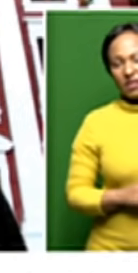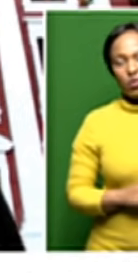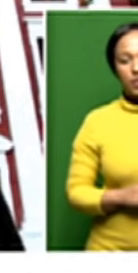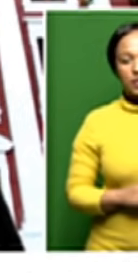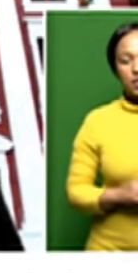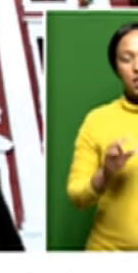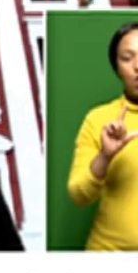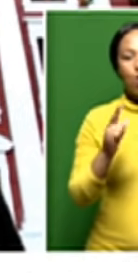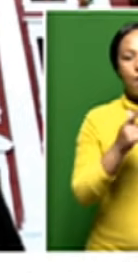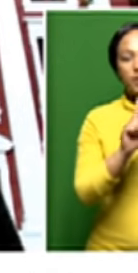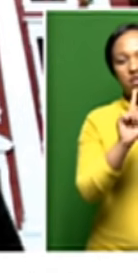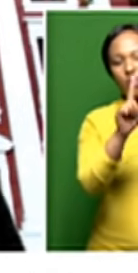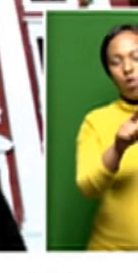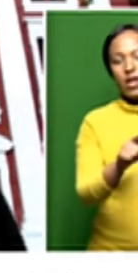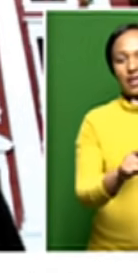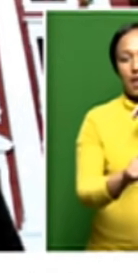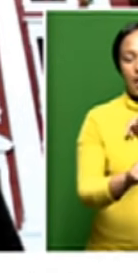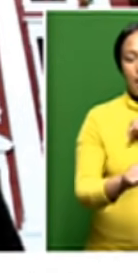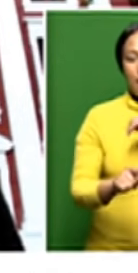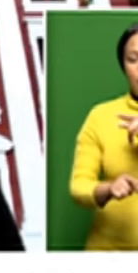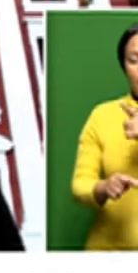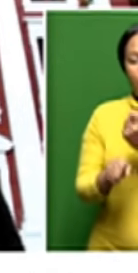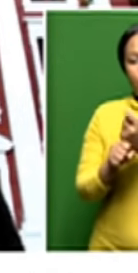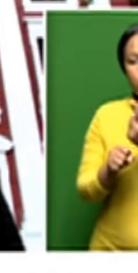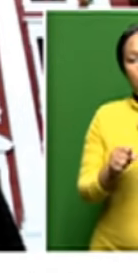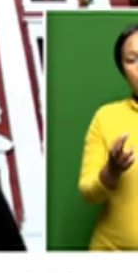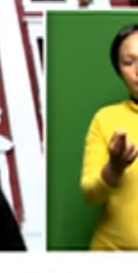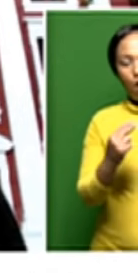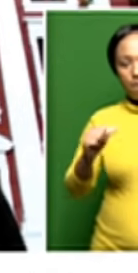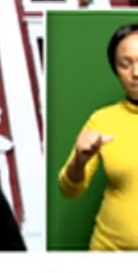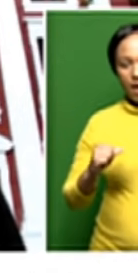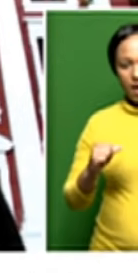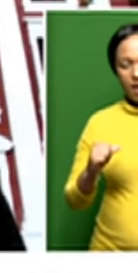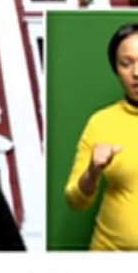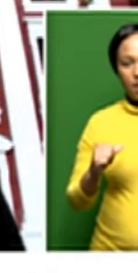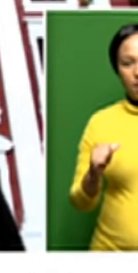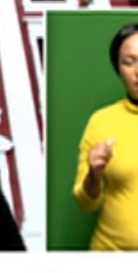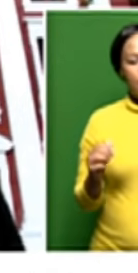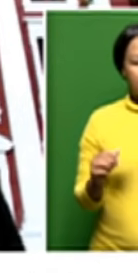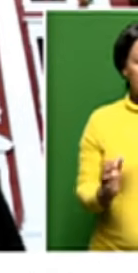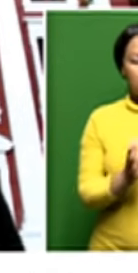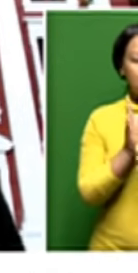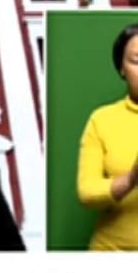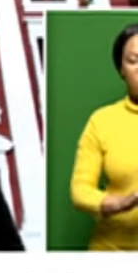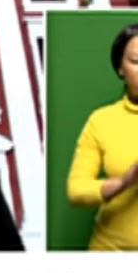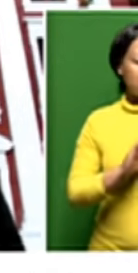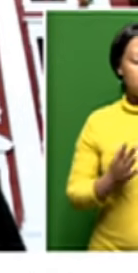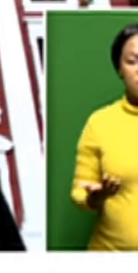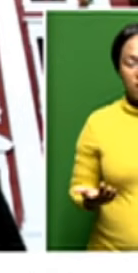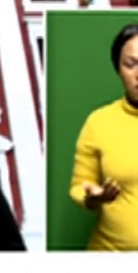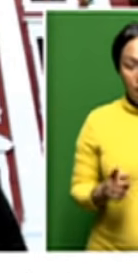a committee to KZN and Gauteng and see what happened and report back. And that would have basically been the end of that